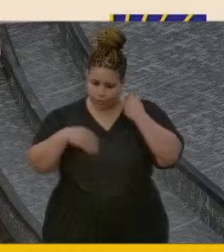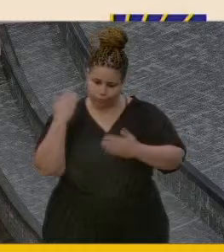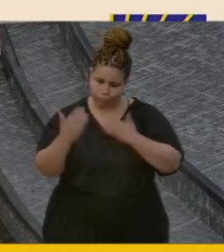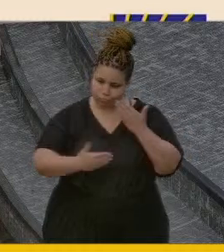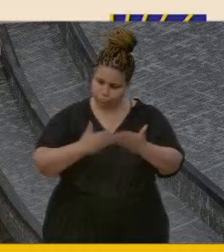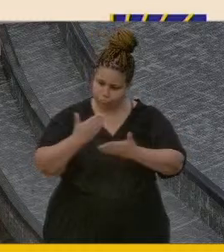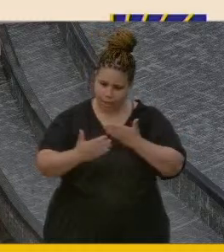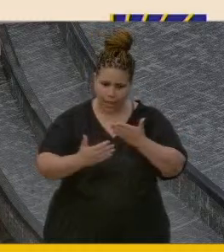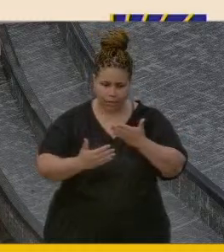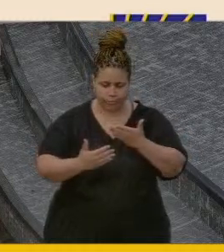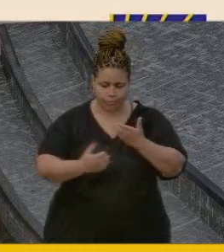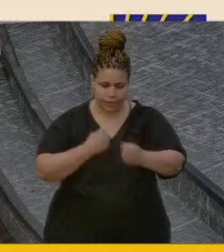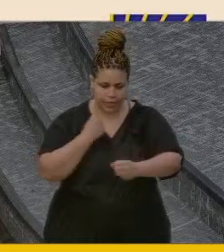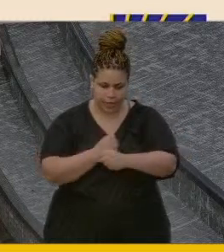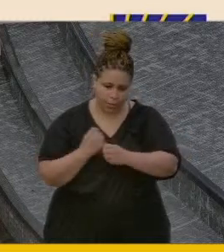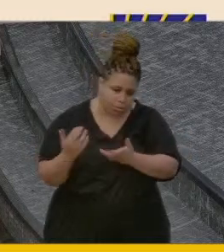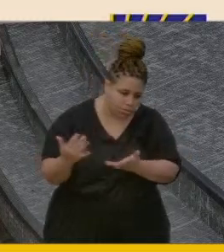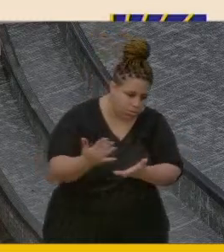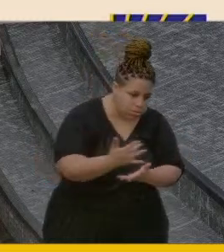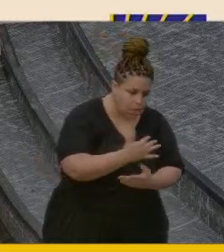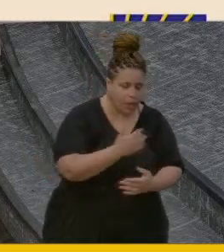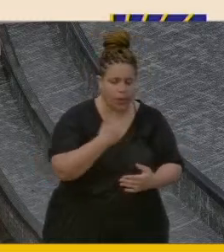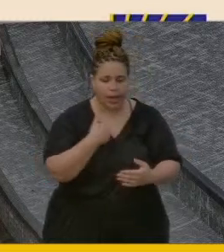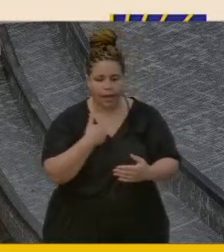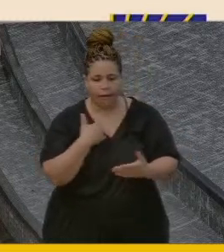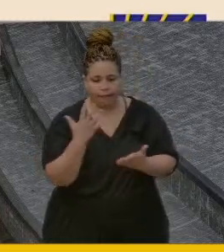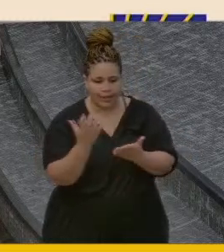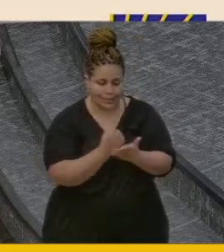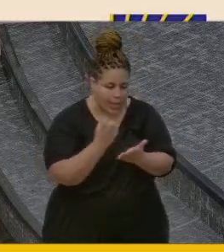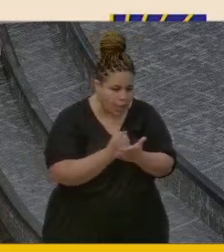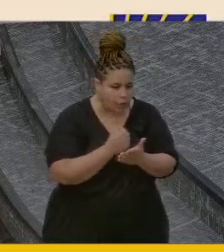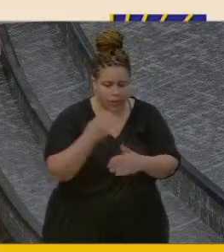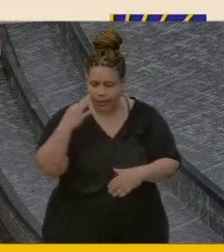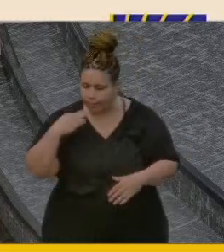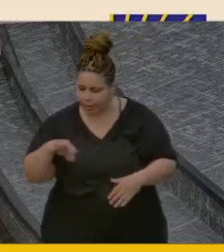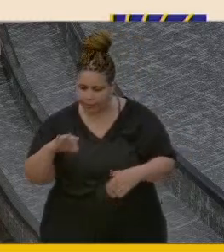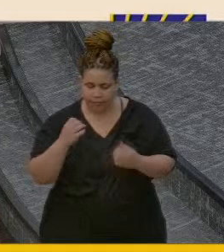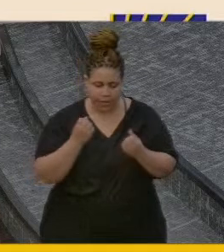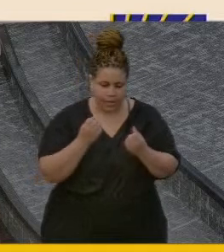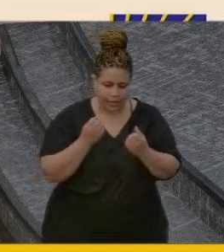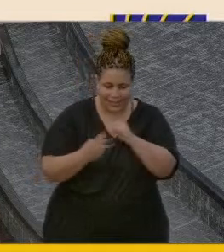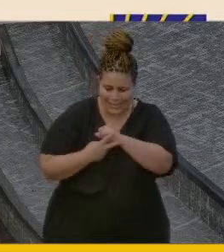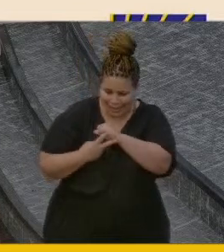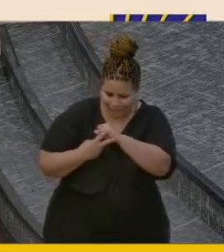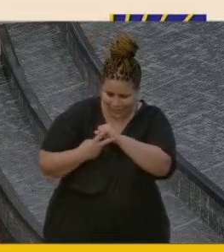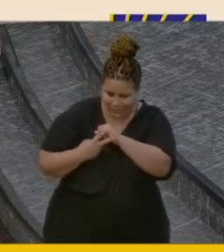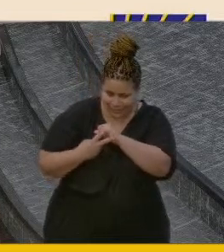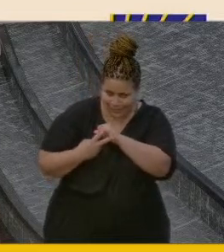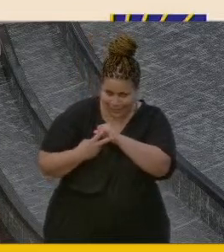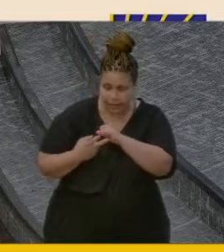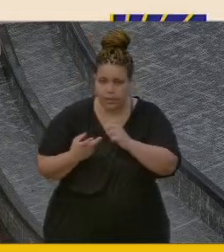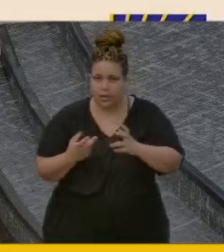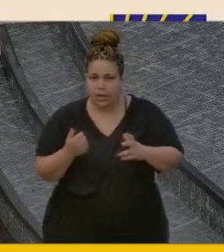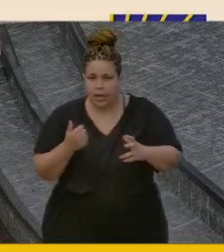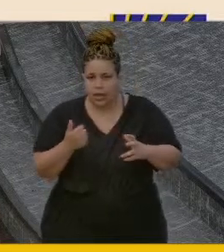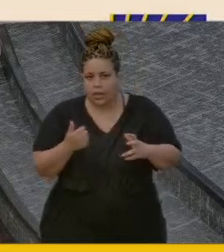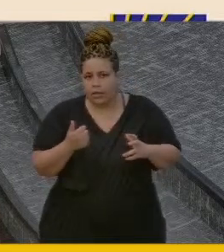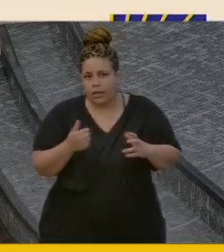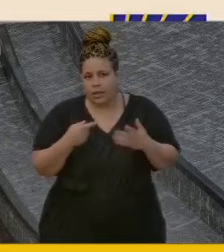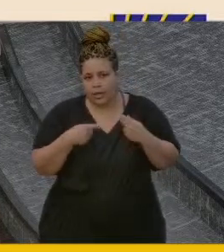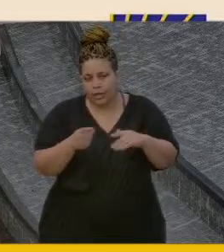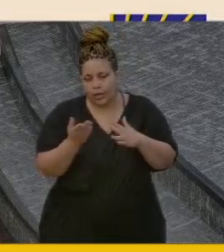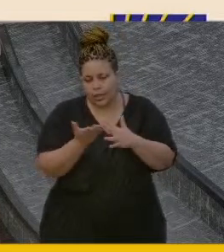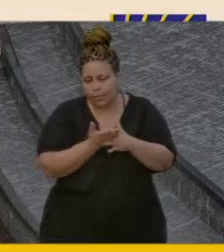are salary and benefit savings. One of the questions I had during the break is, am I going to come back to you with some sort of analysis